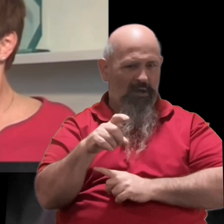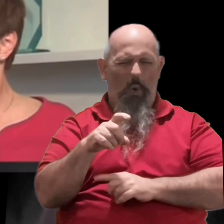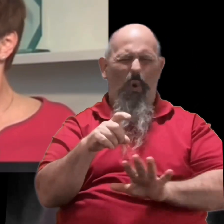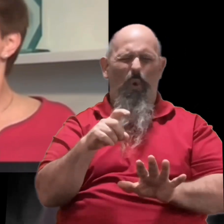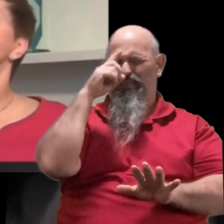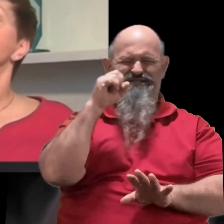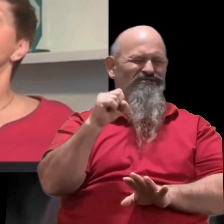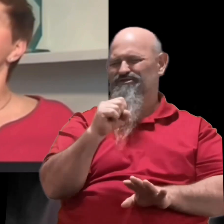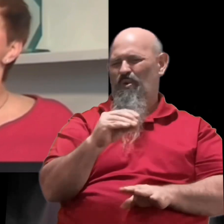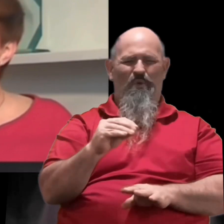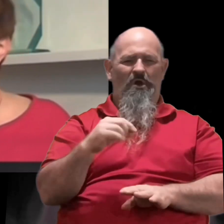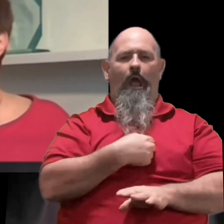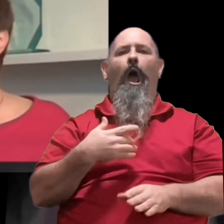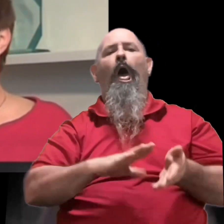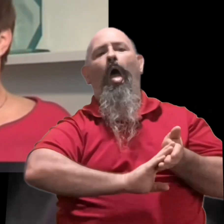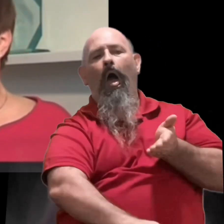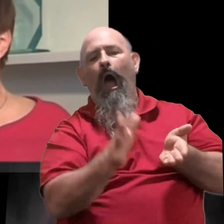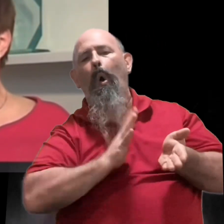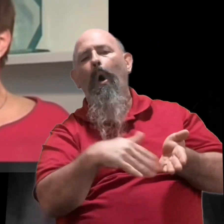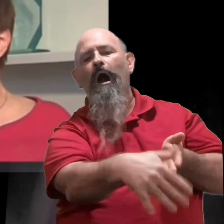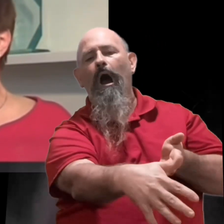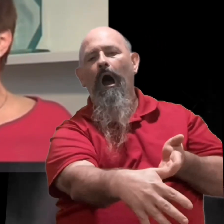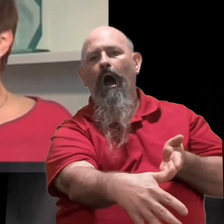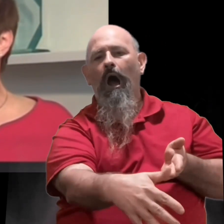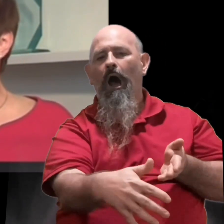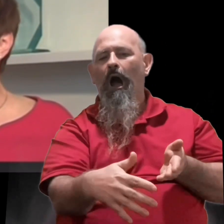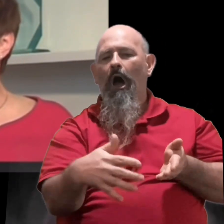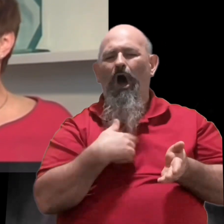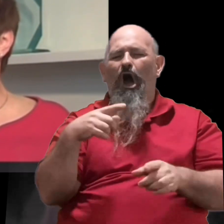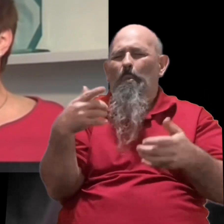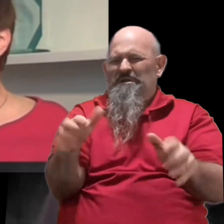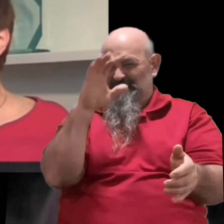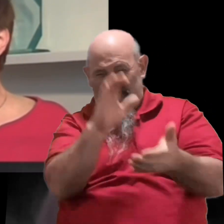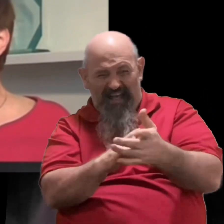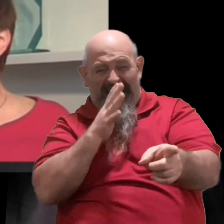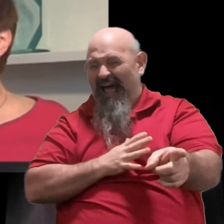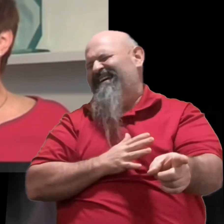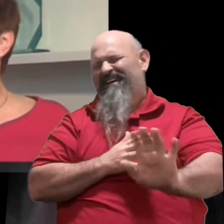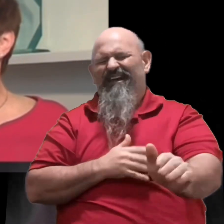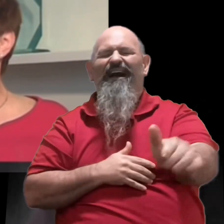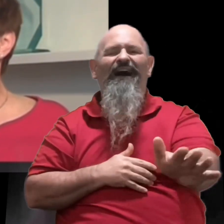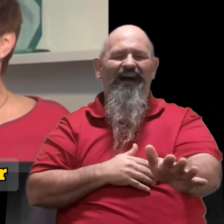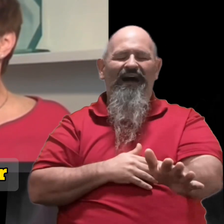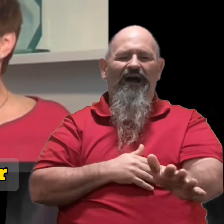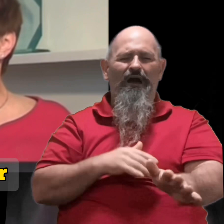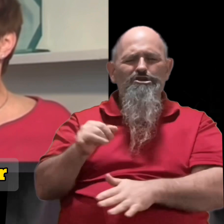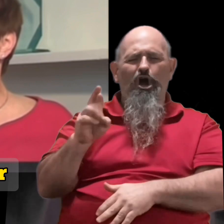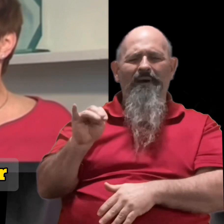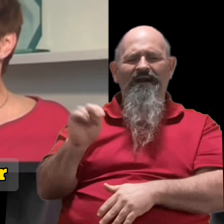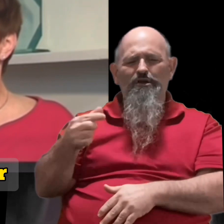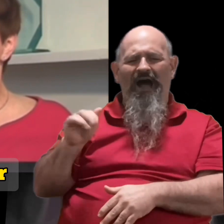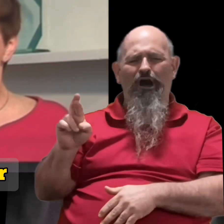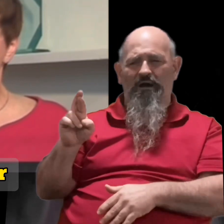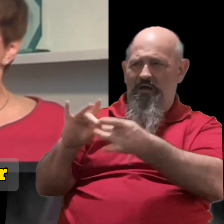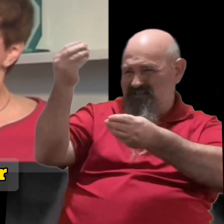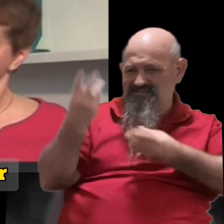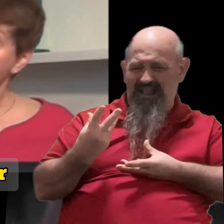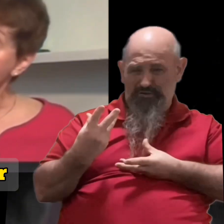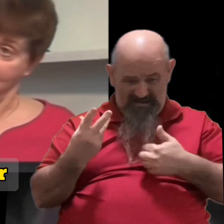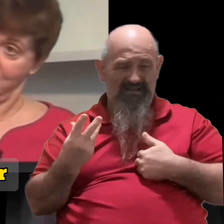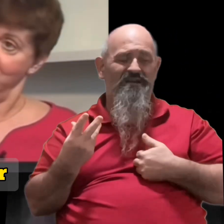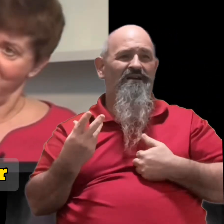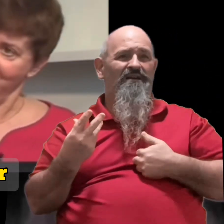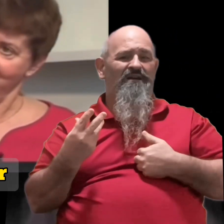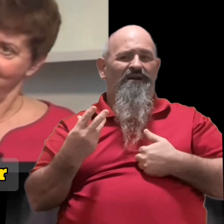No, I don't think so. We excuse women. We don't want to believe it. And as Germaine